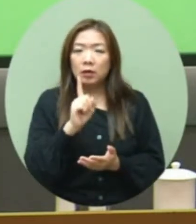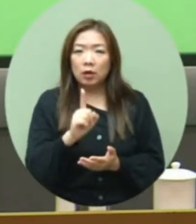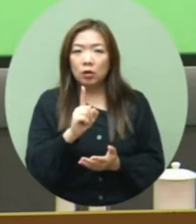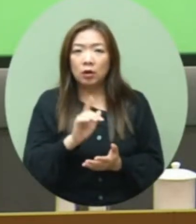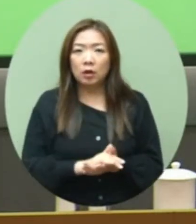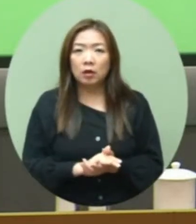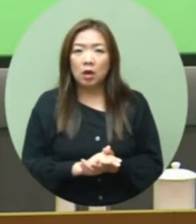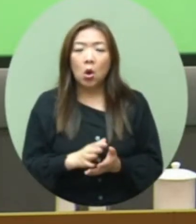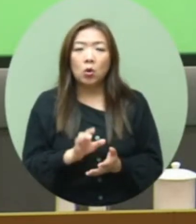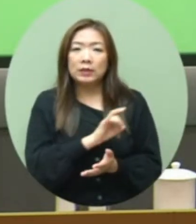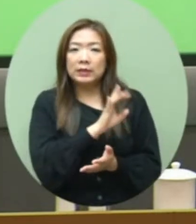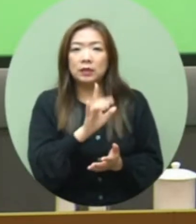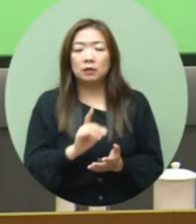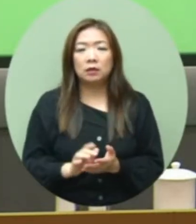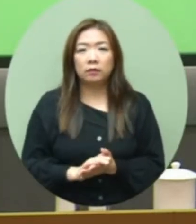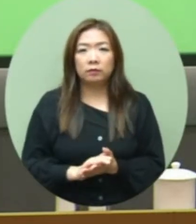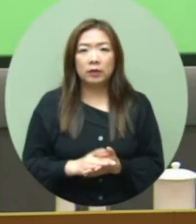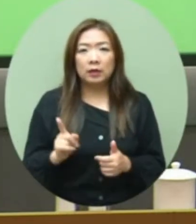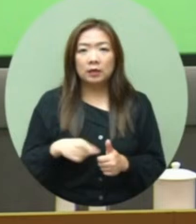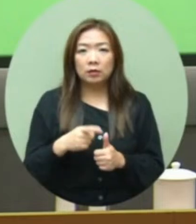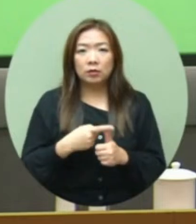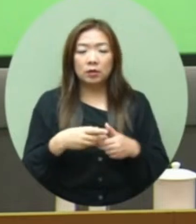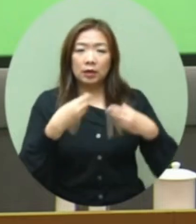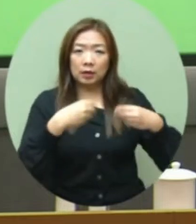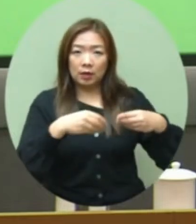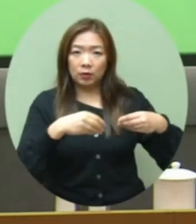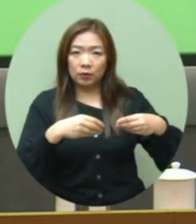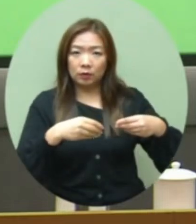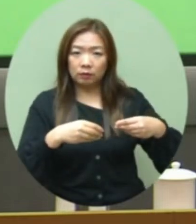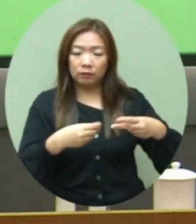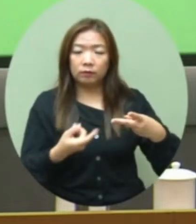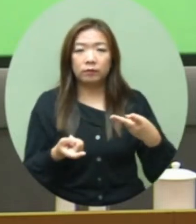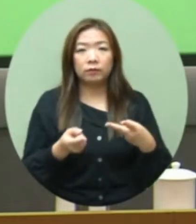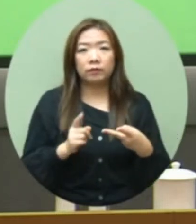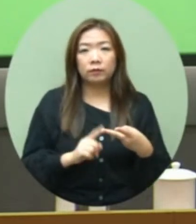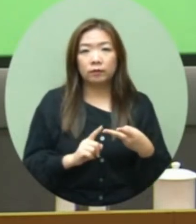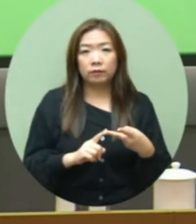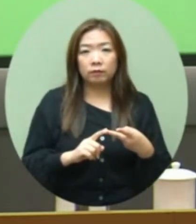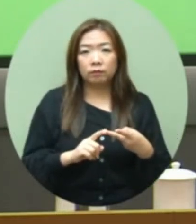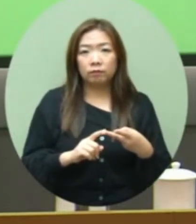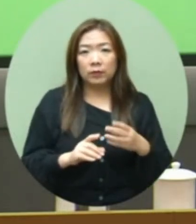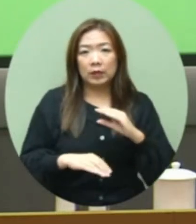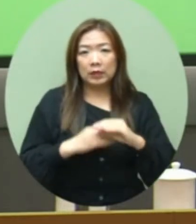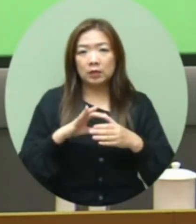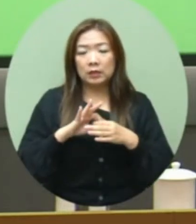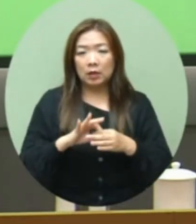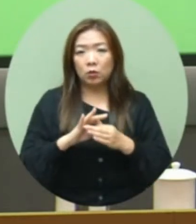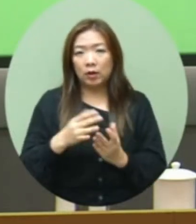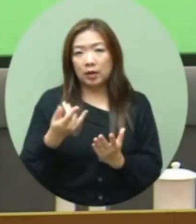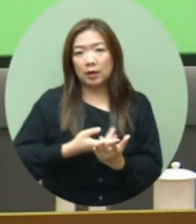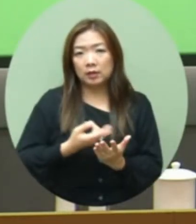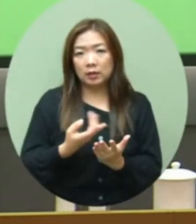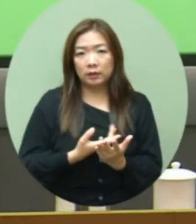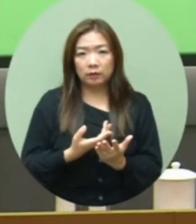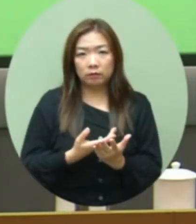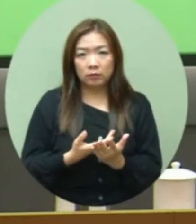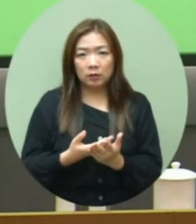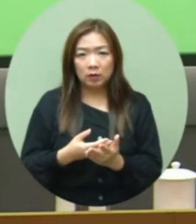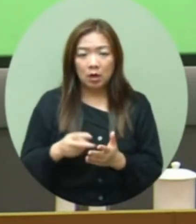education, do some familiarization, do some system building, and do some enhancement in the course. It's a natural